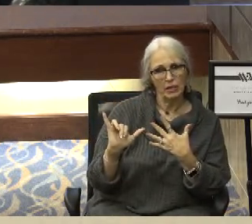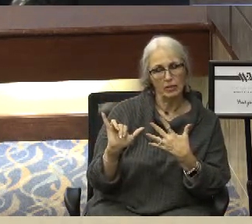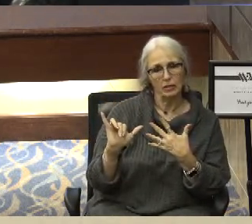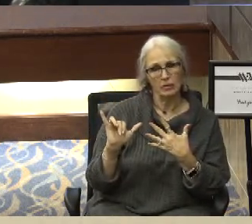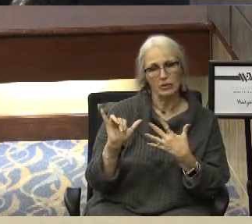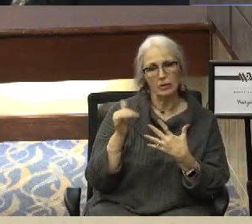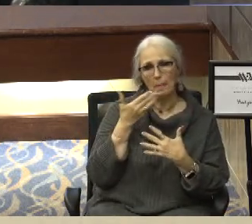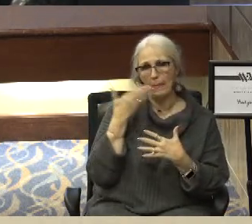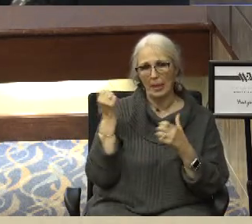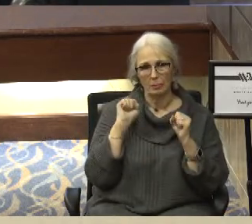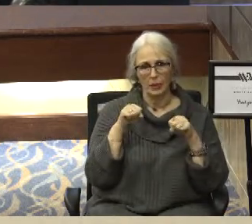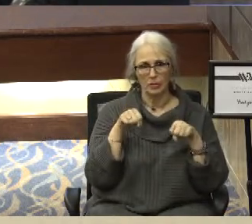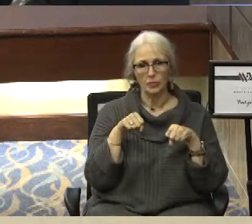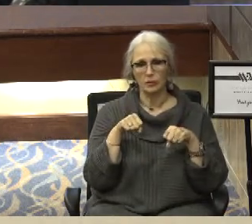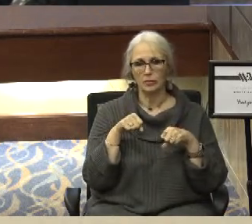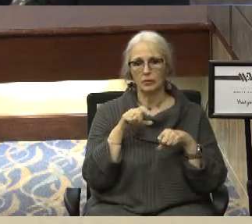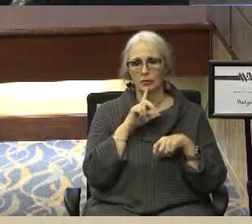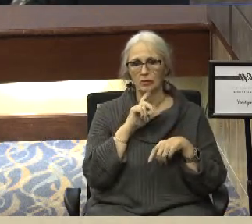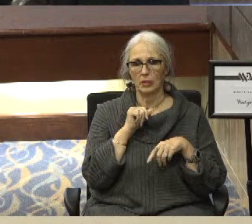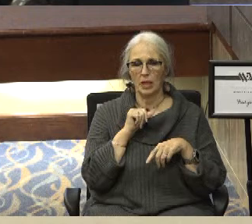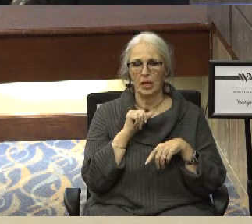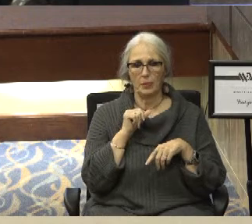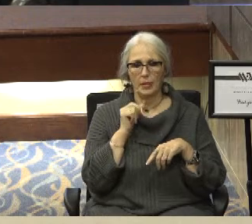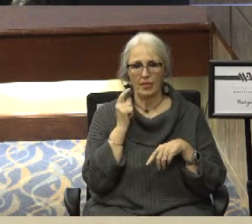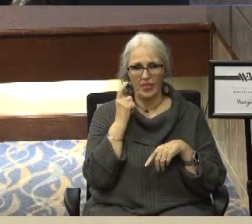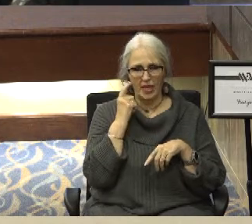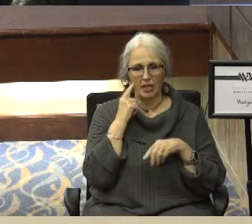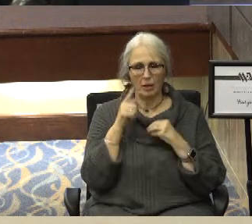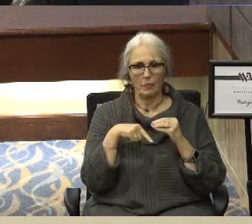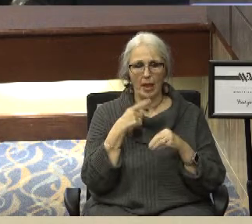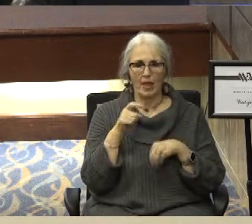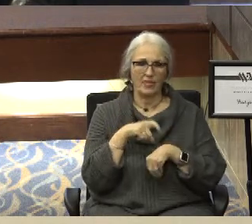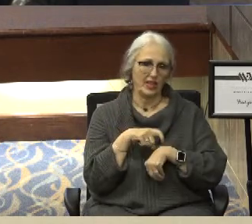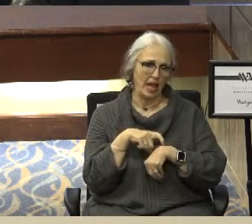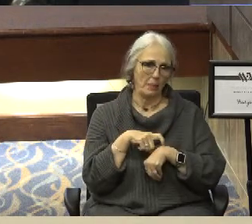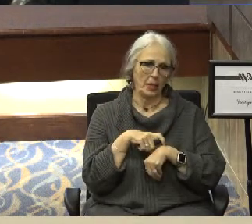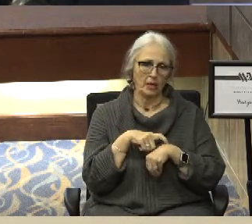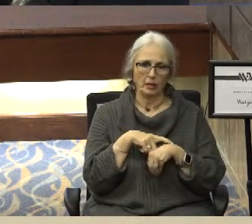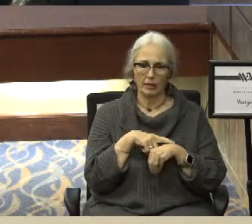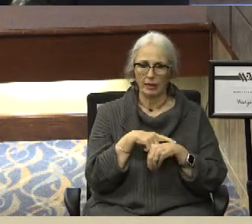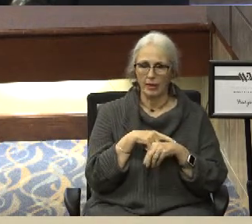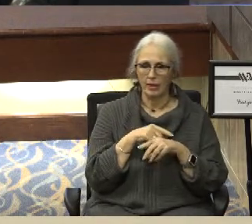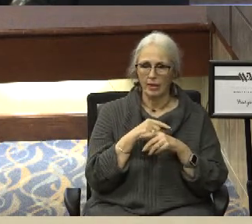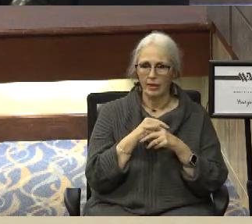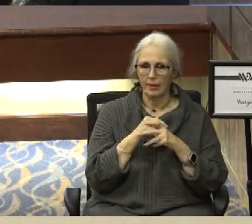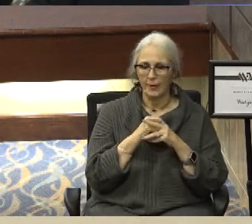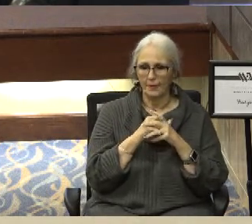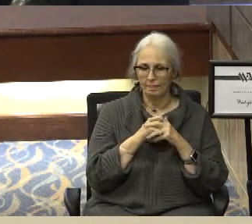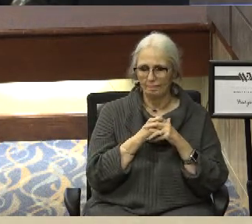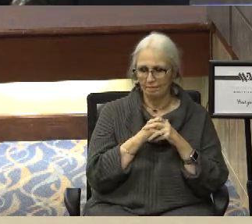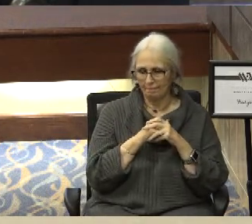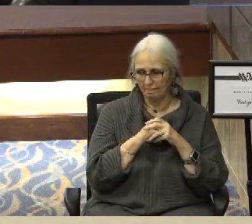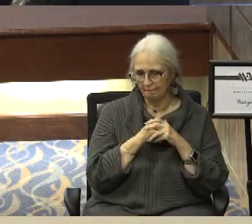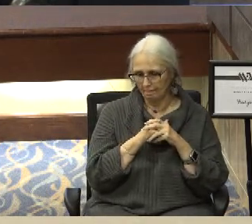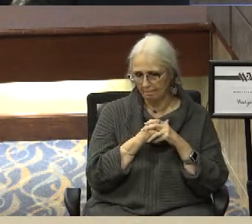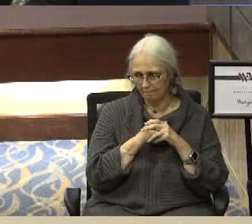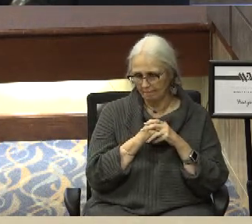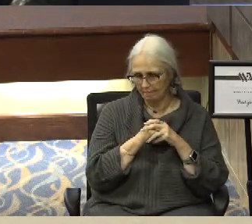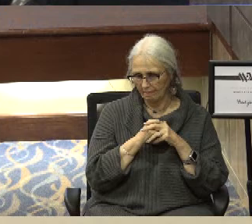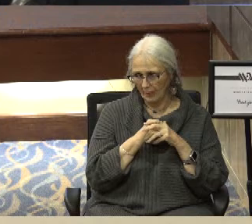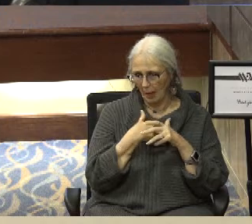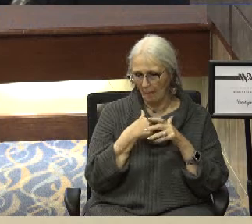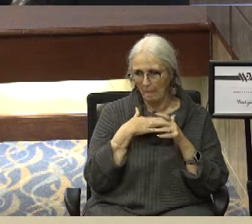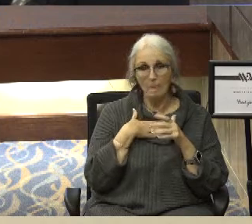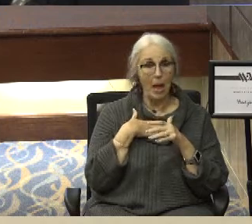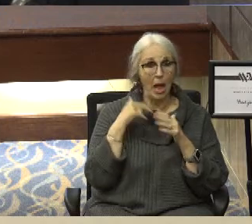as best as possible and be really thoughtful about the timing of that. I haven't seen any timing on when we anticipate that, but my hope